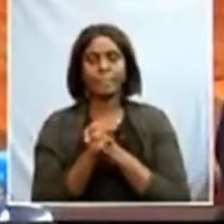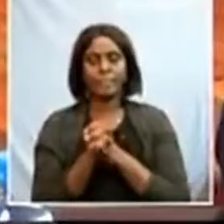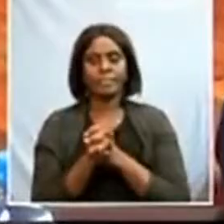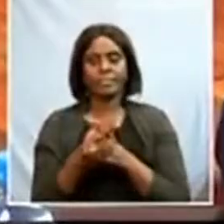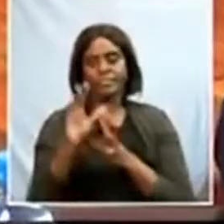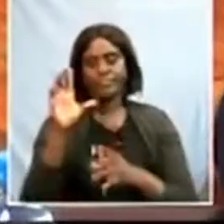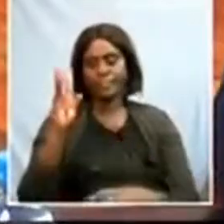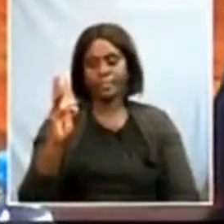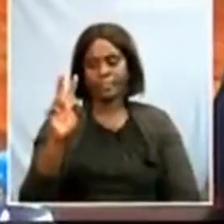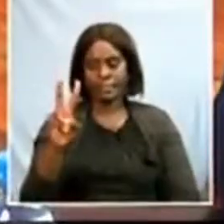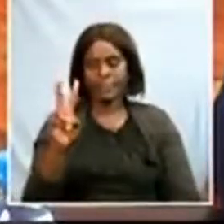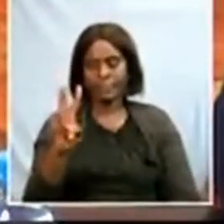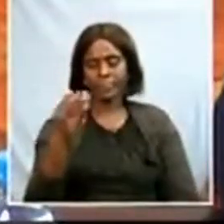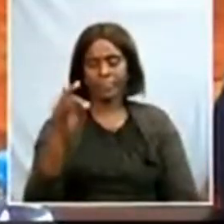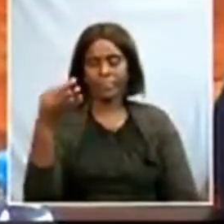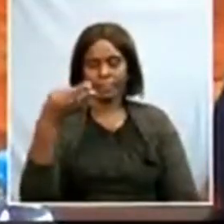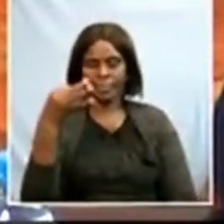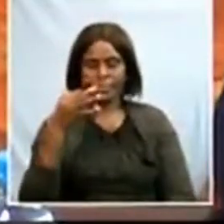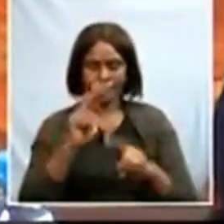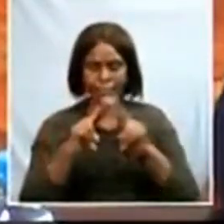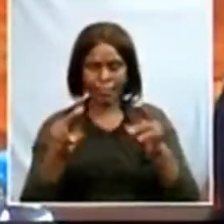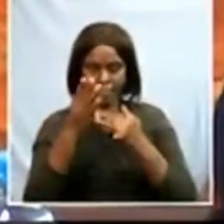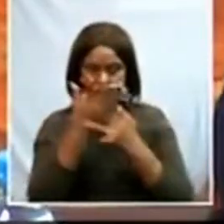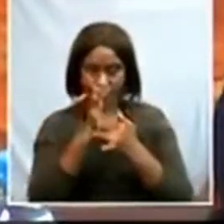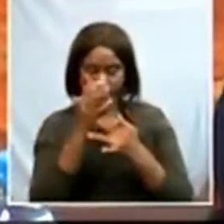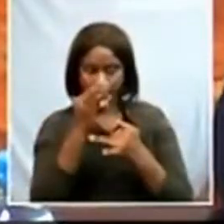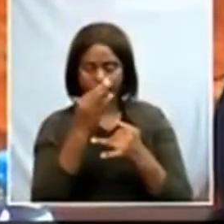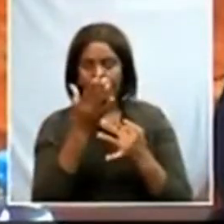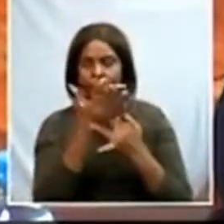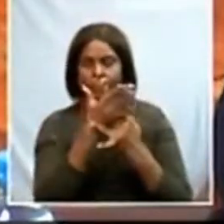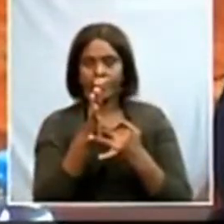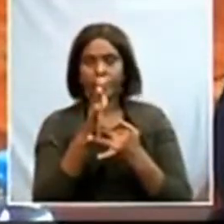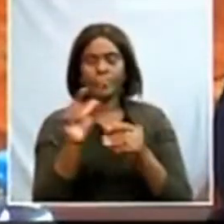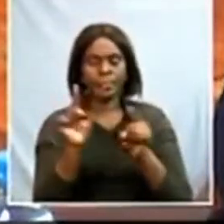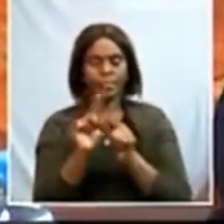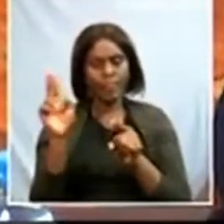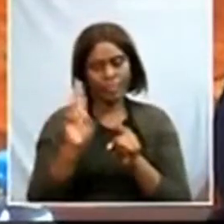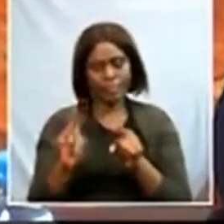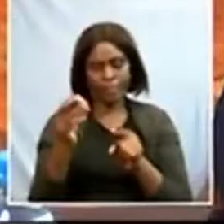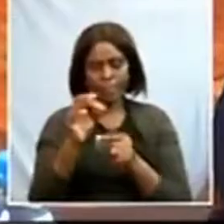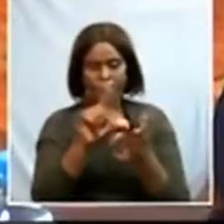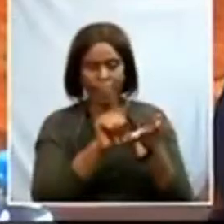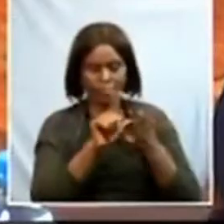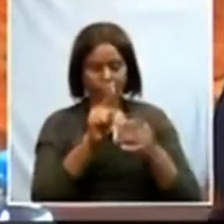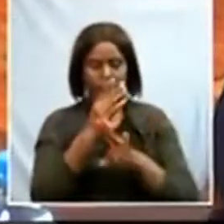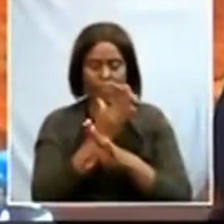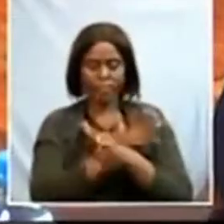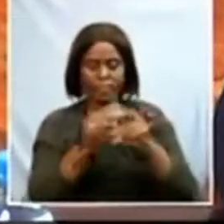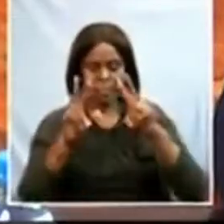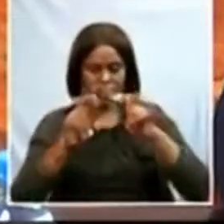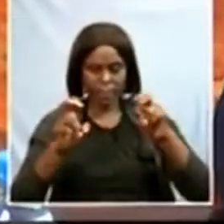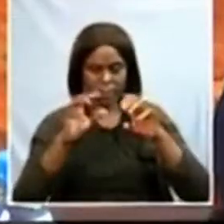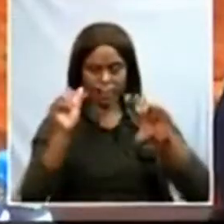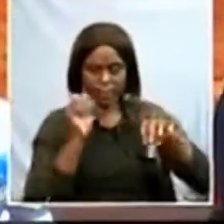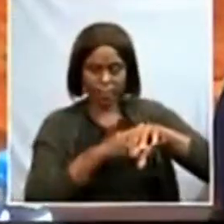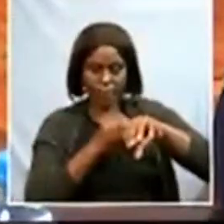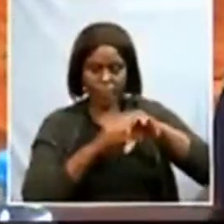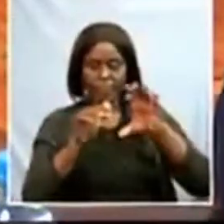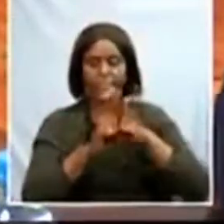Part 2 of F, Chair, which is sharing and use of soft loans before investing in a business